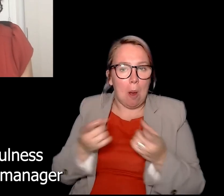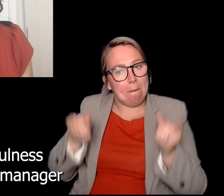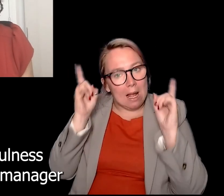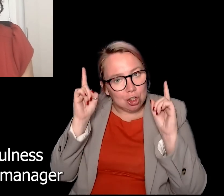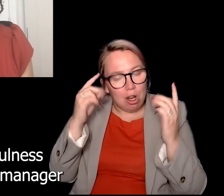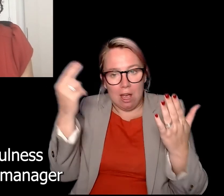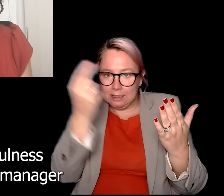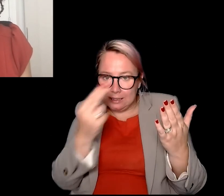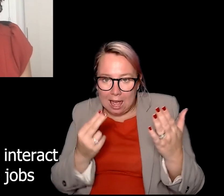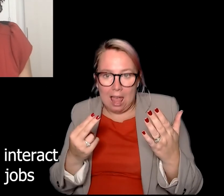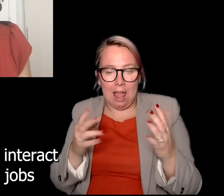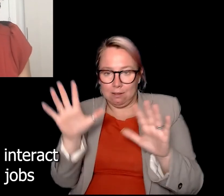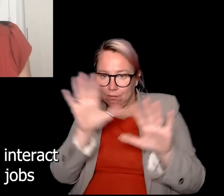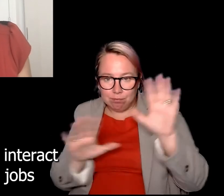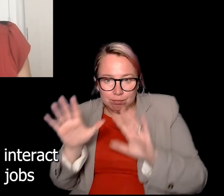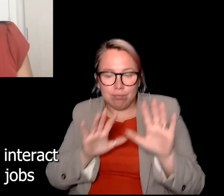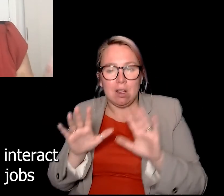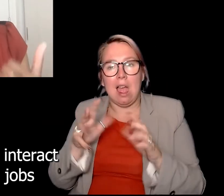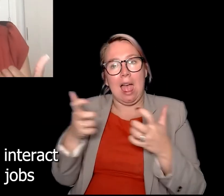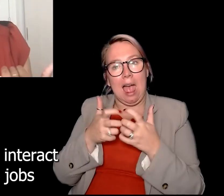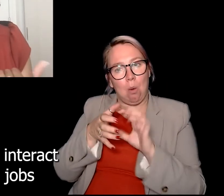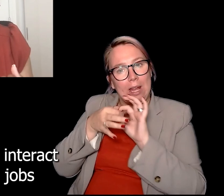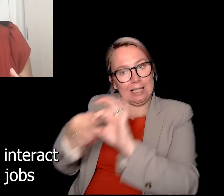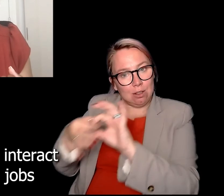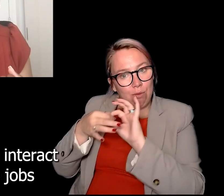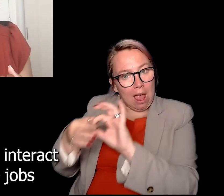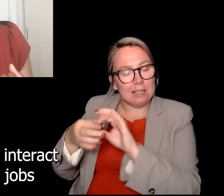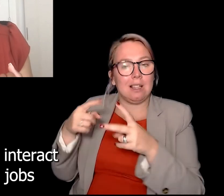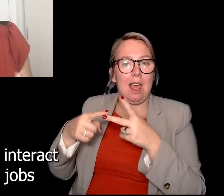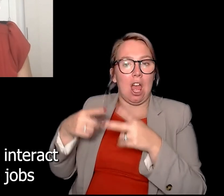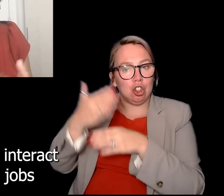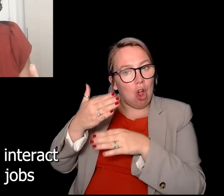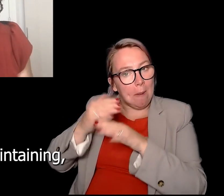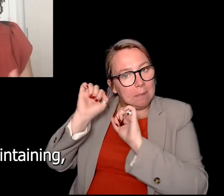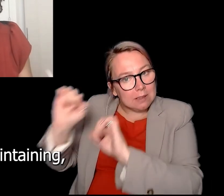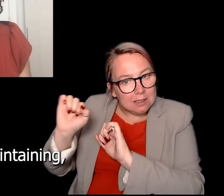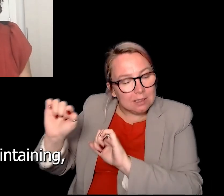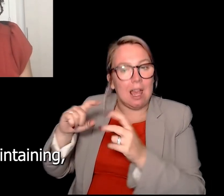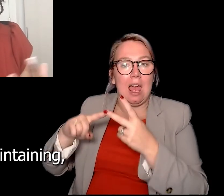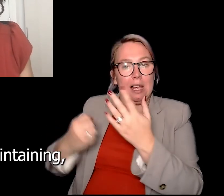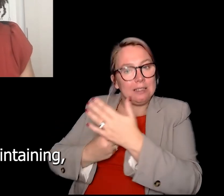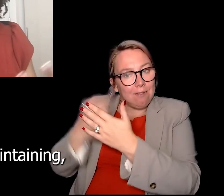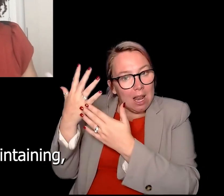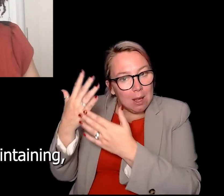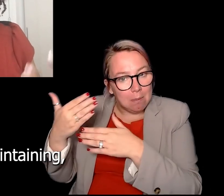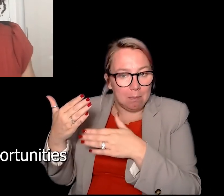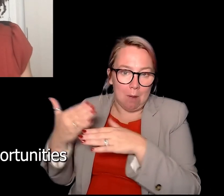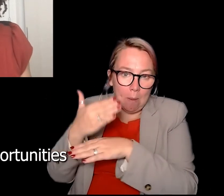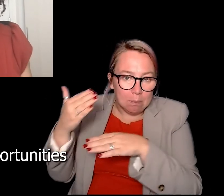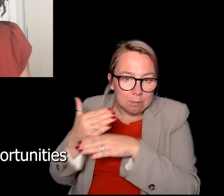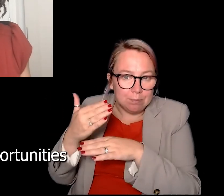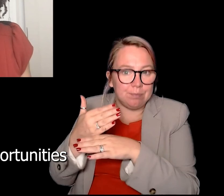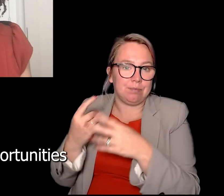that I can bring as a product manager, and even designing how you interact with these things and the jobs that we create in terms of maintaining, deploying,